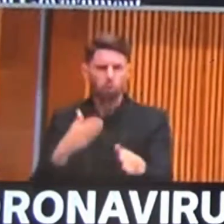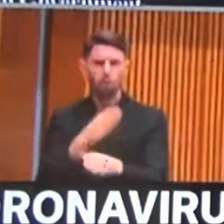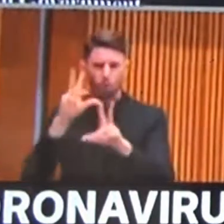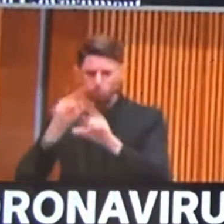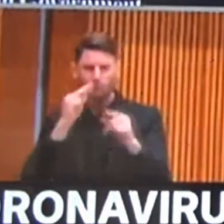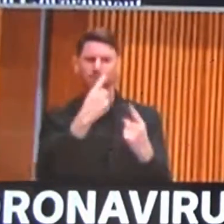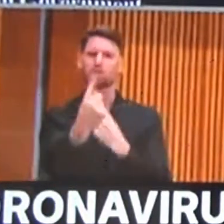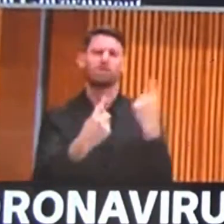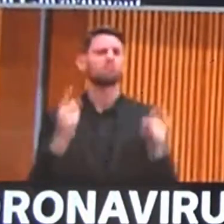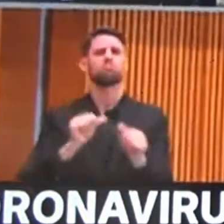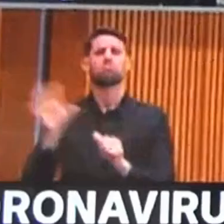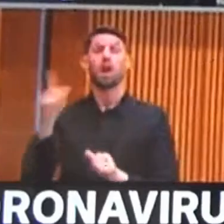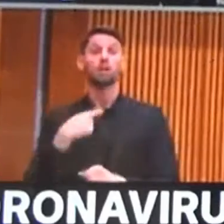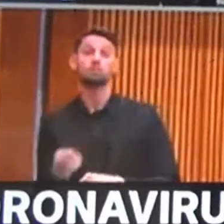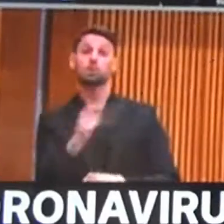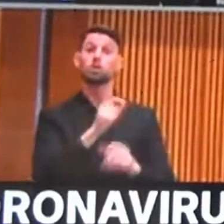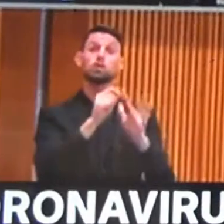that, Professor Michael Kidd.